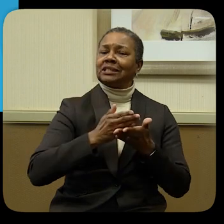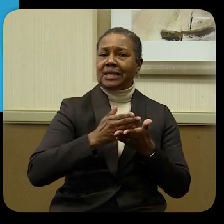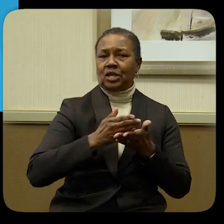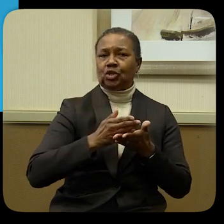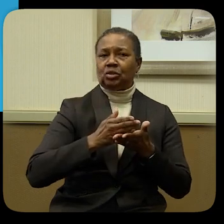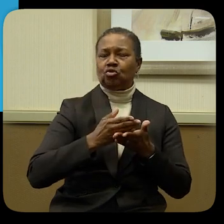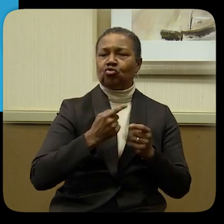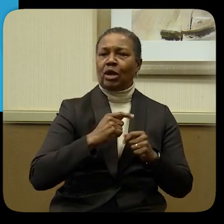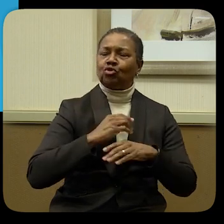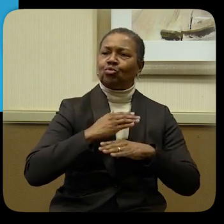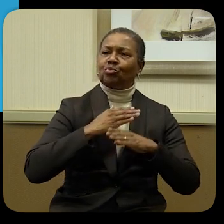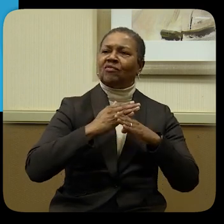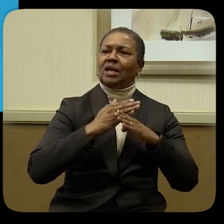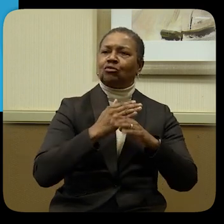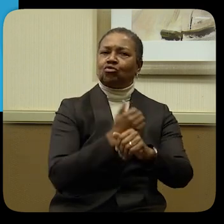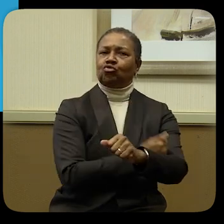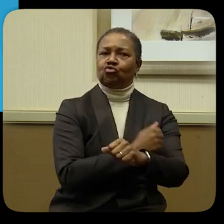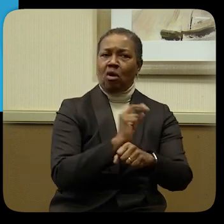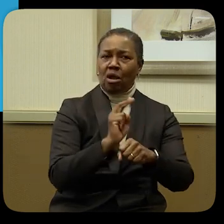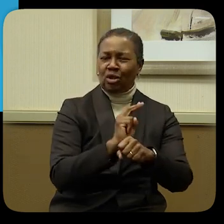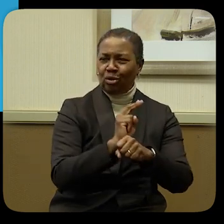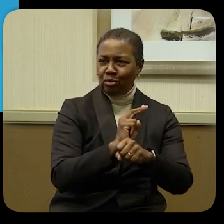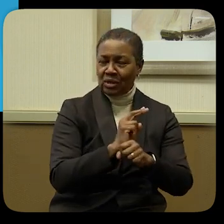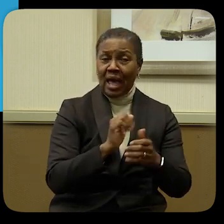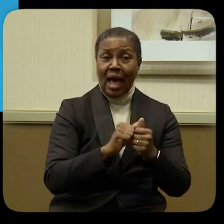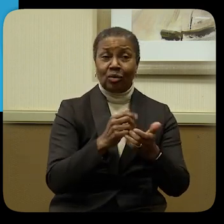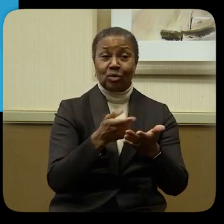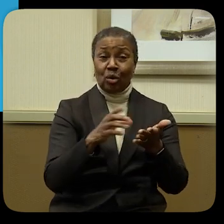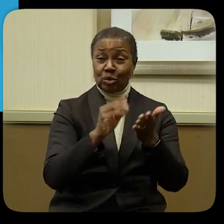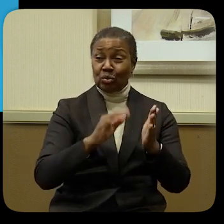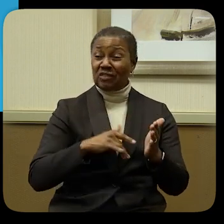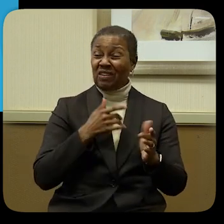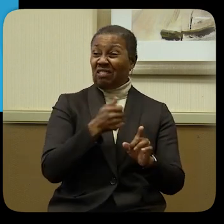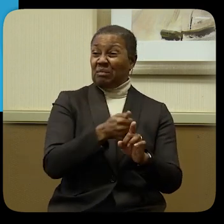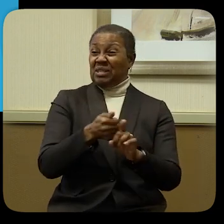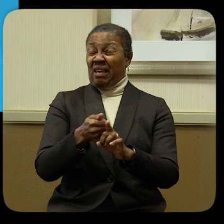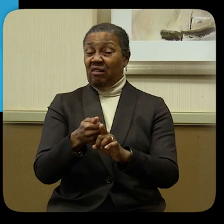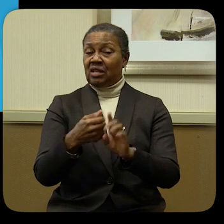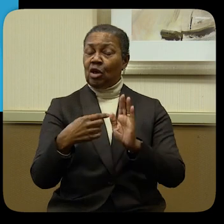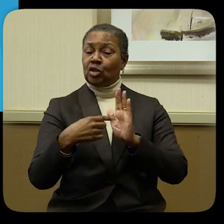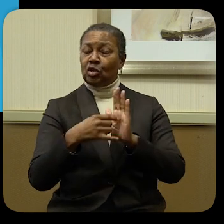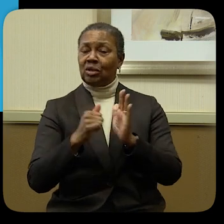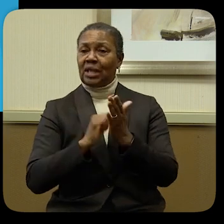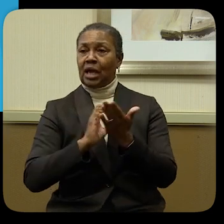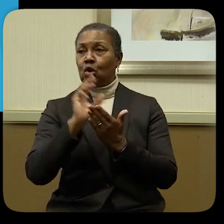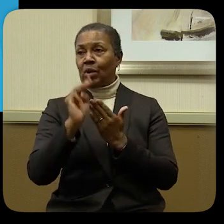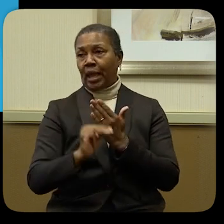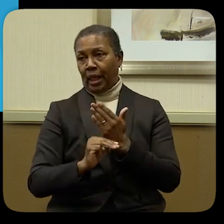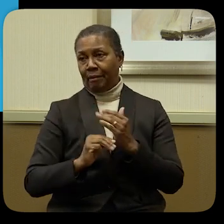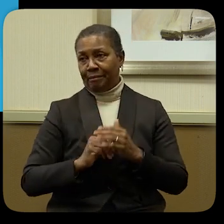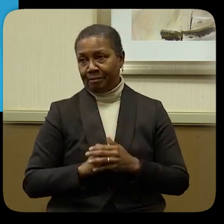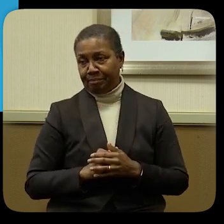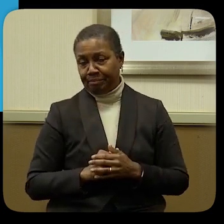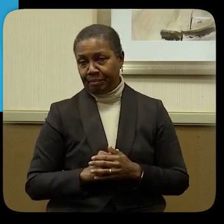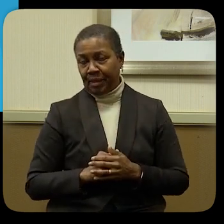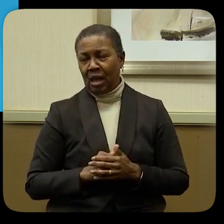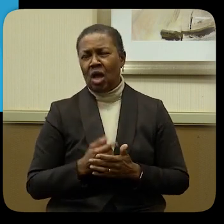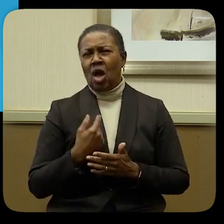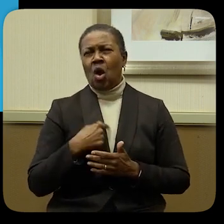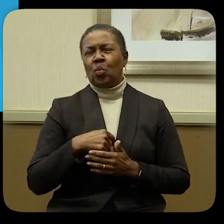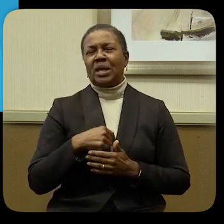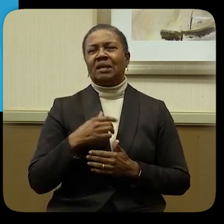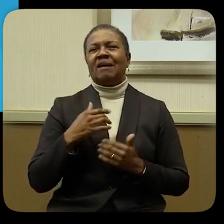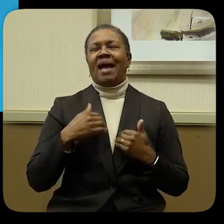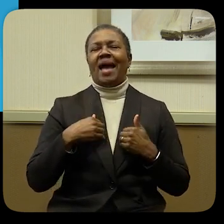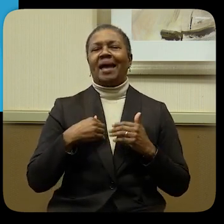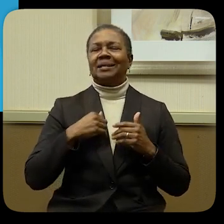preventing drug use within students. So how do those students feel themselves reflected in that curriculum? We've historically